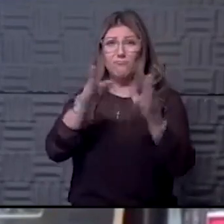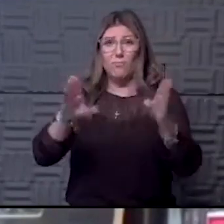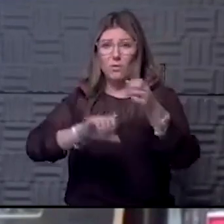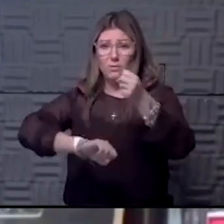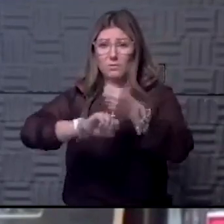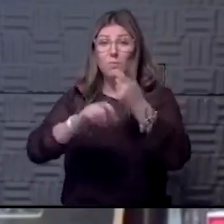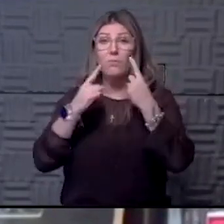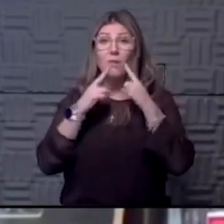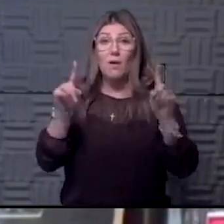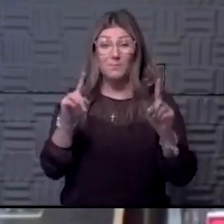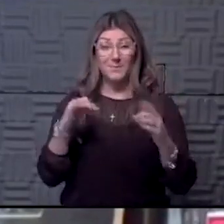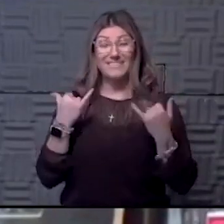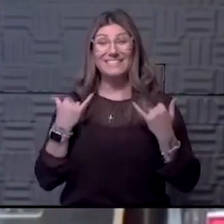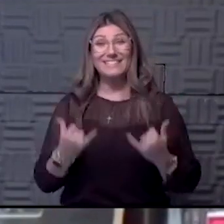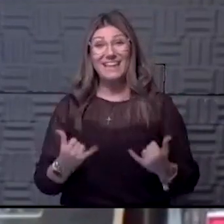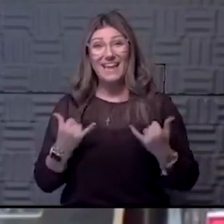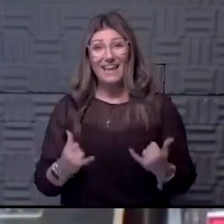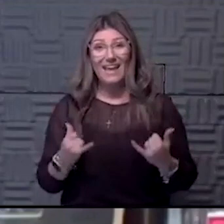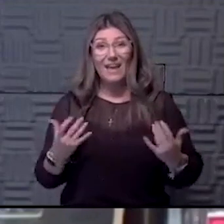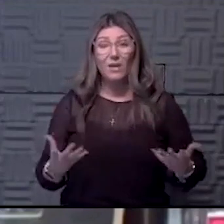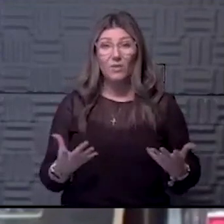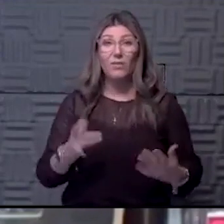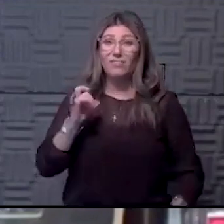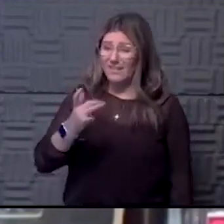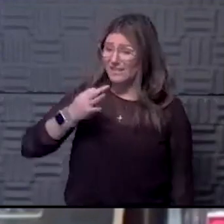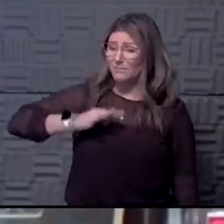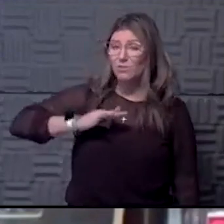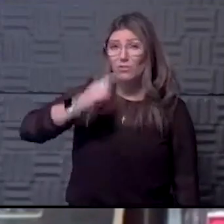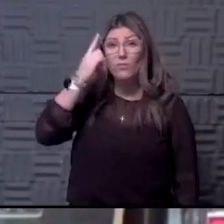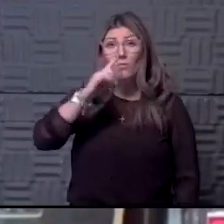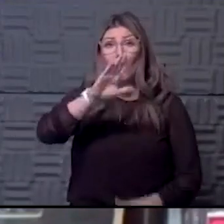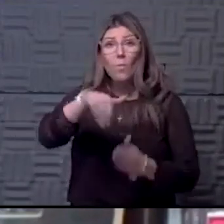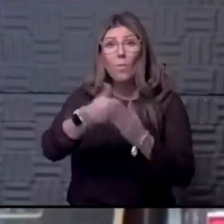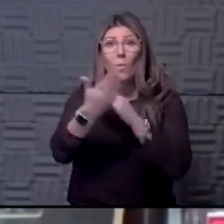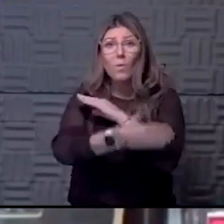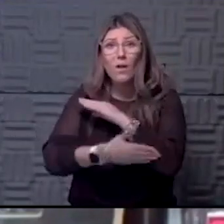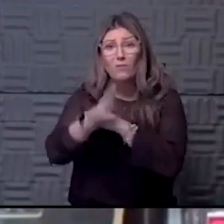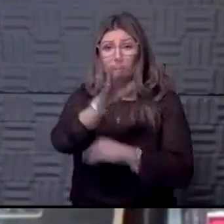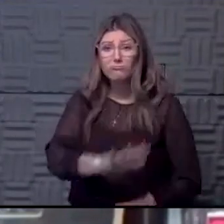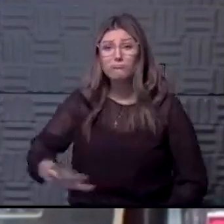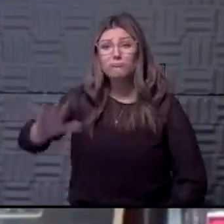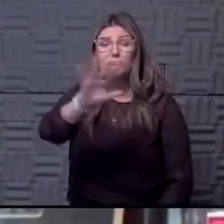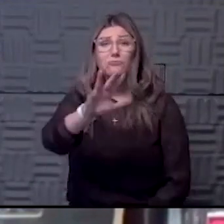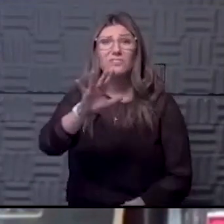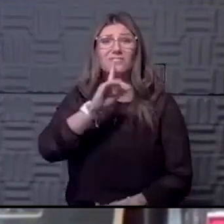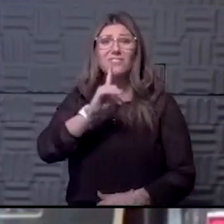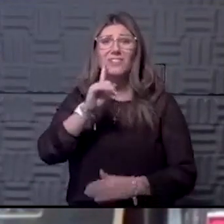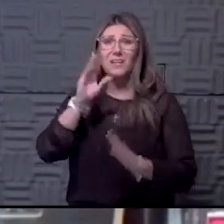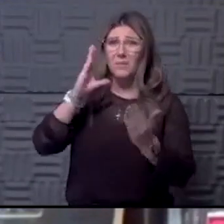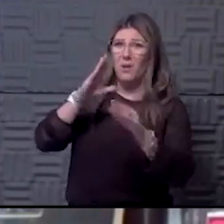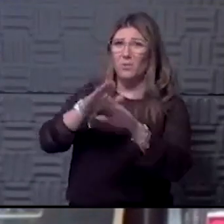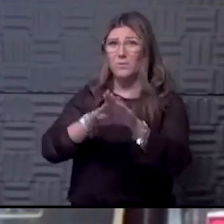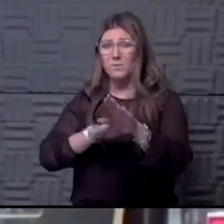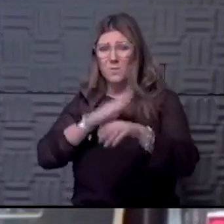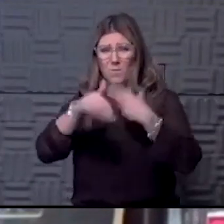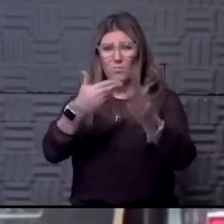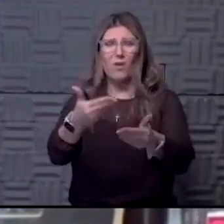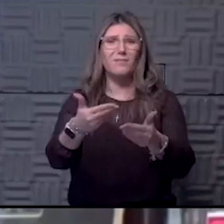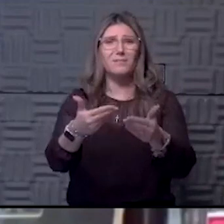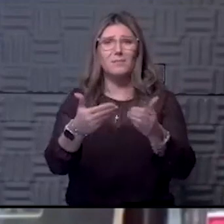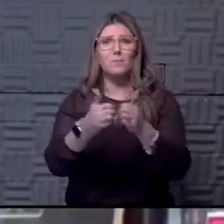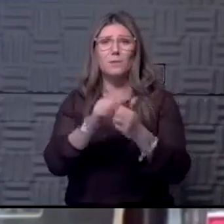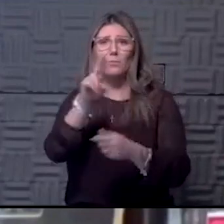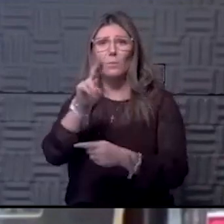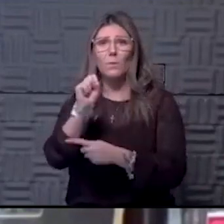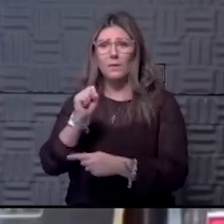now, it would be a beneficial thing to the country as compared to the slow process of the United States Senate on this